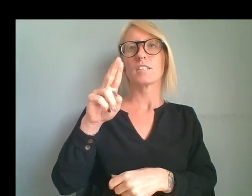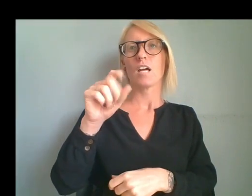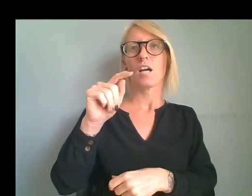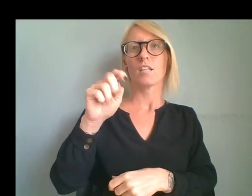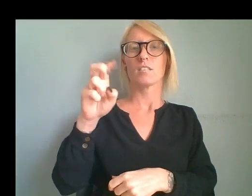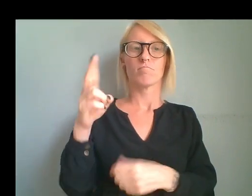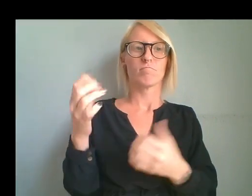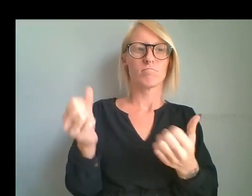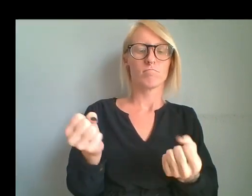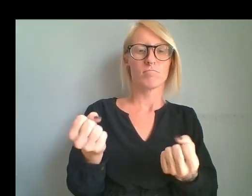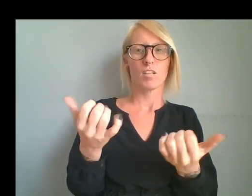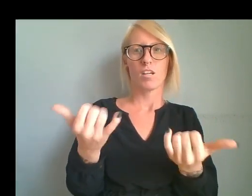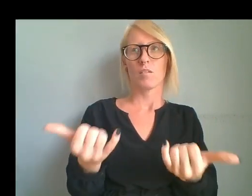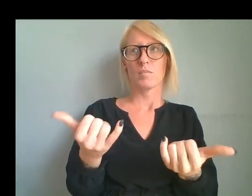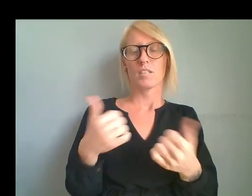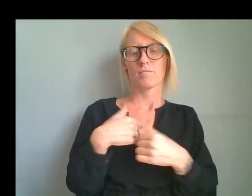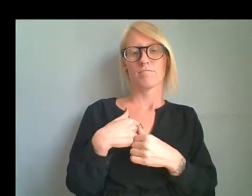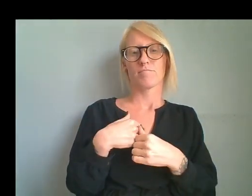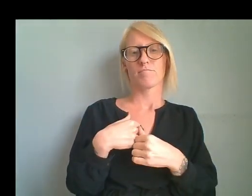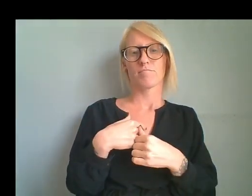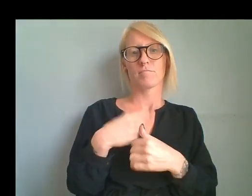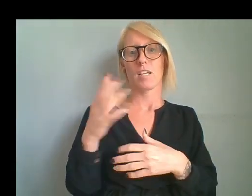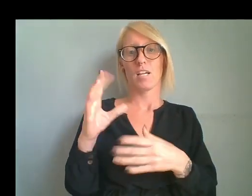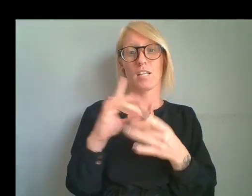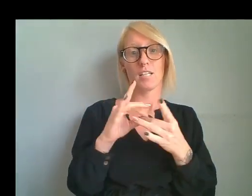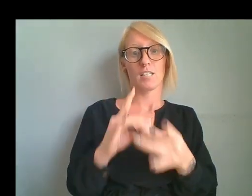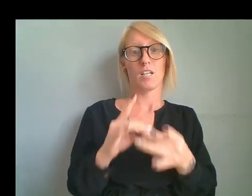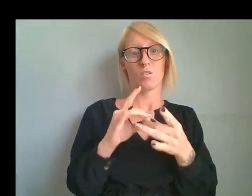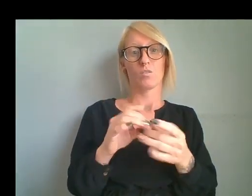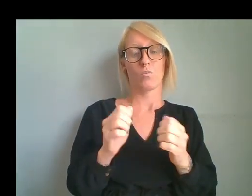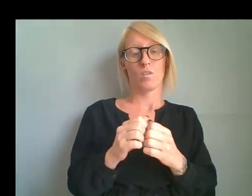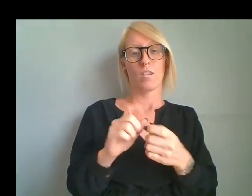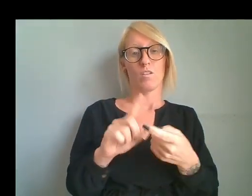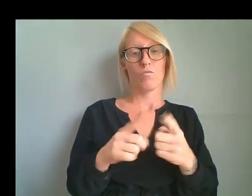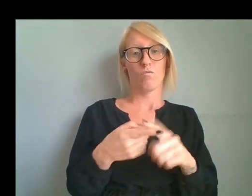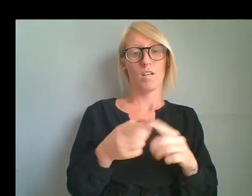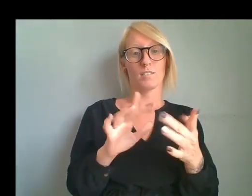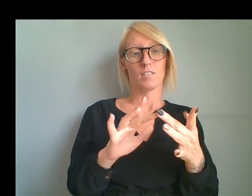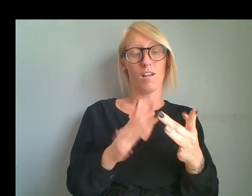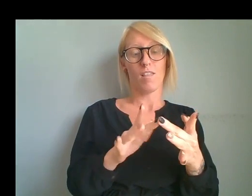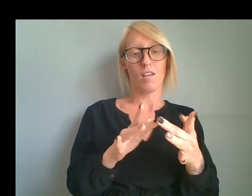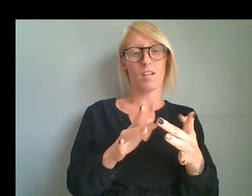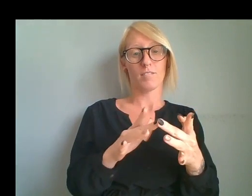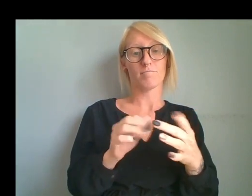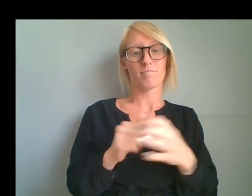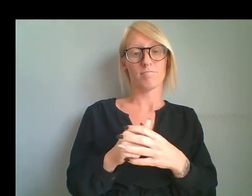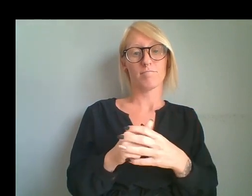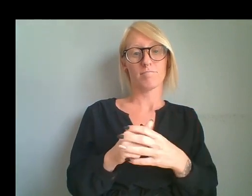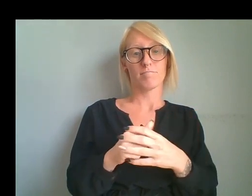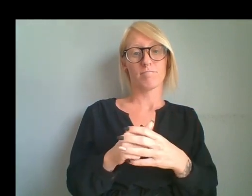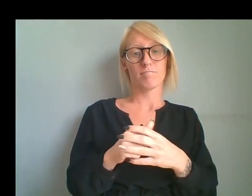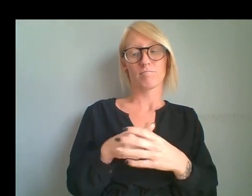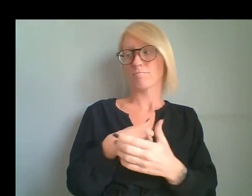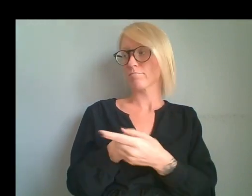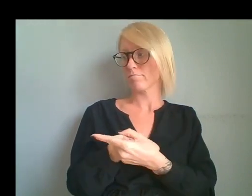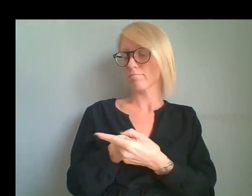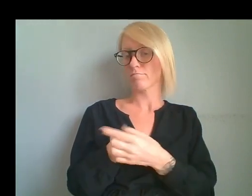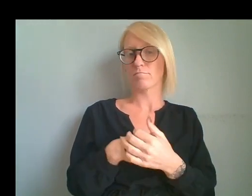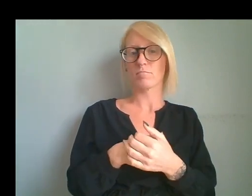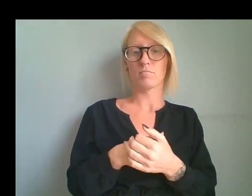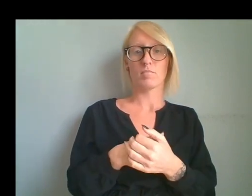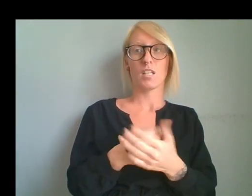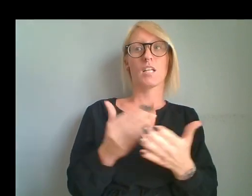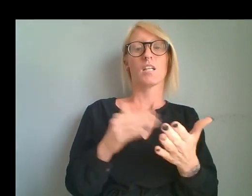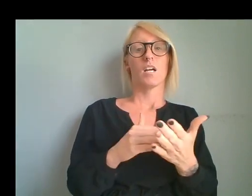you, and then you connect with friends online. So it's about connecting with people online. And again, the why and